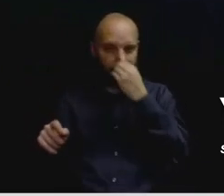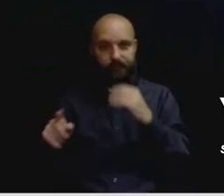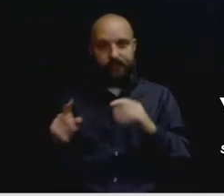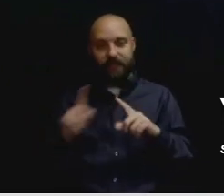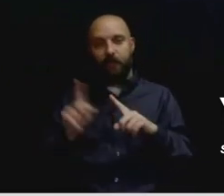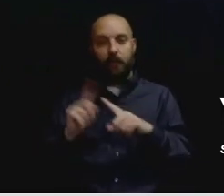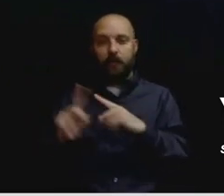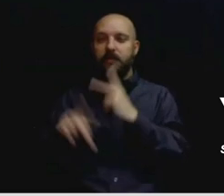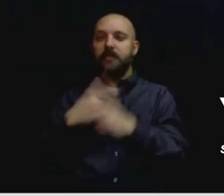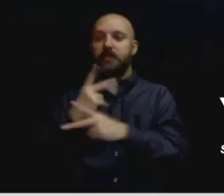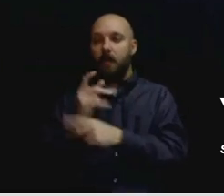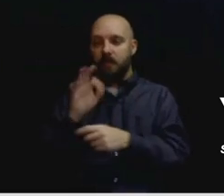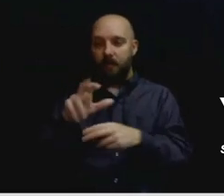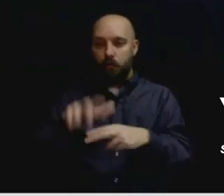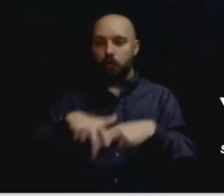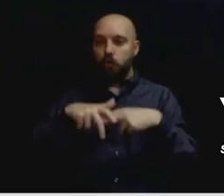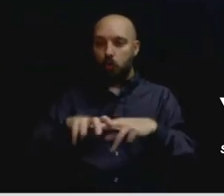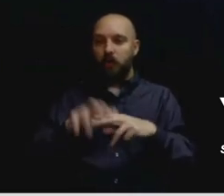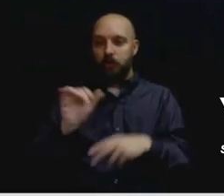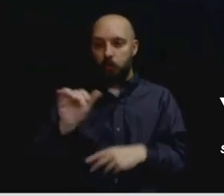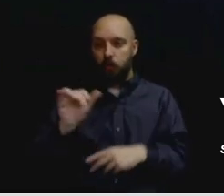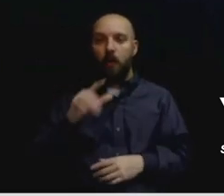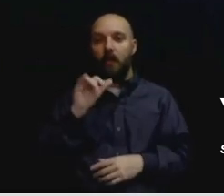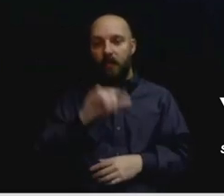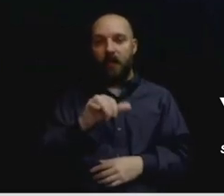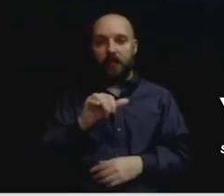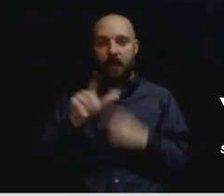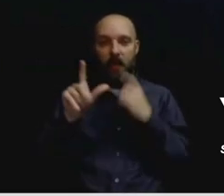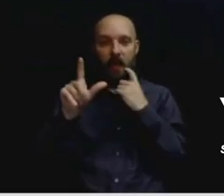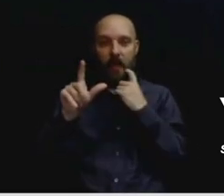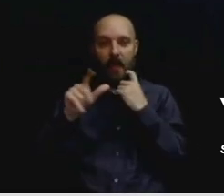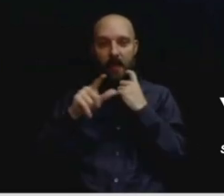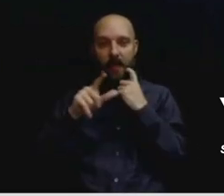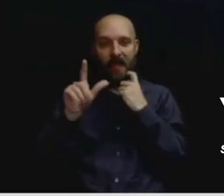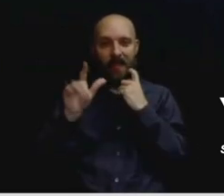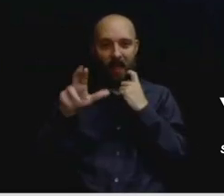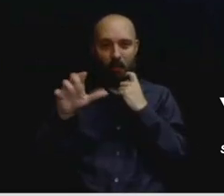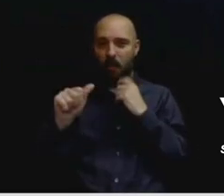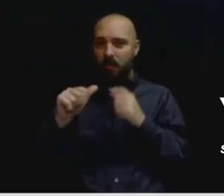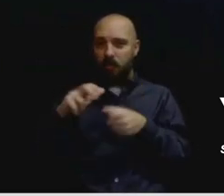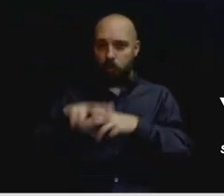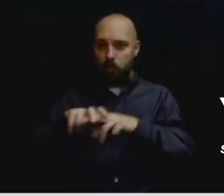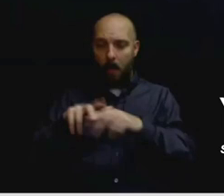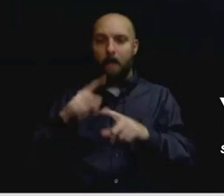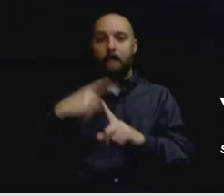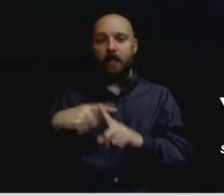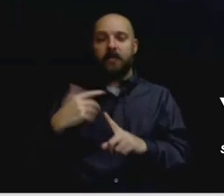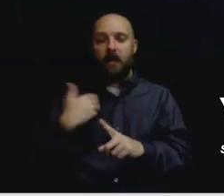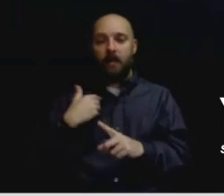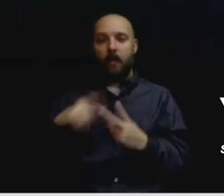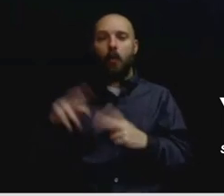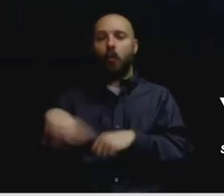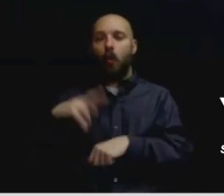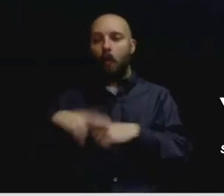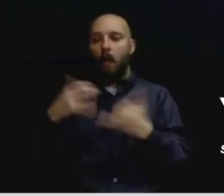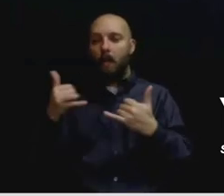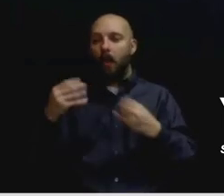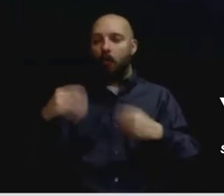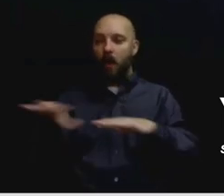types of swings even. So that's the Lycra swing, and I also have a normal playground swing, and